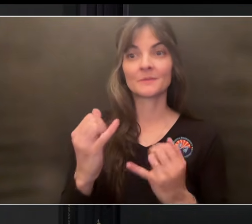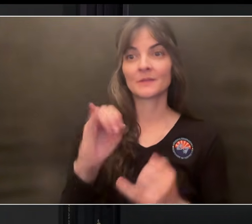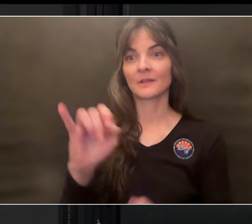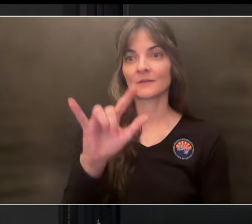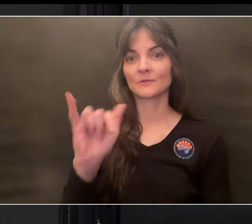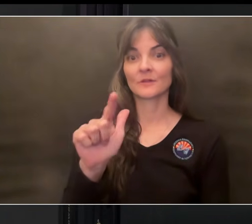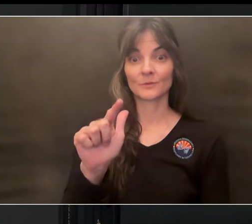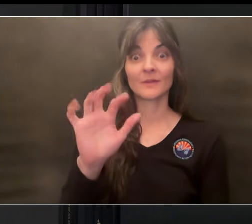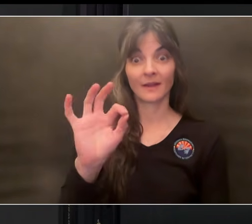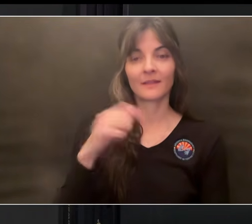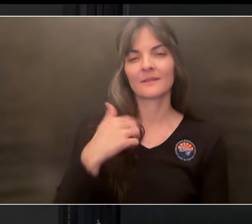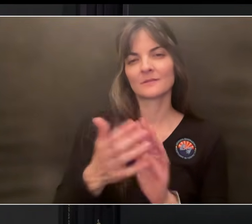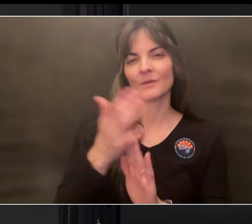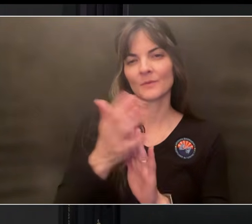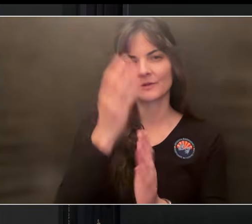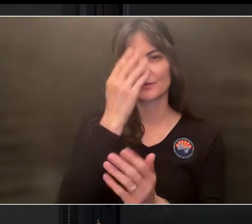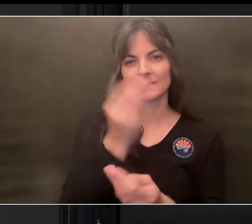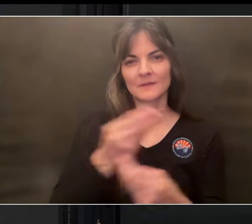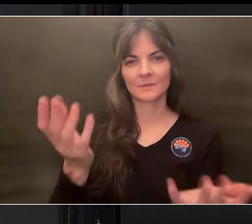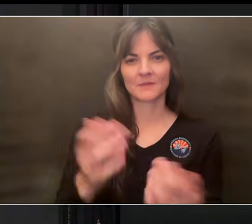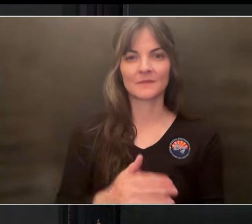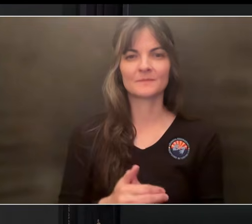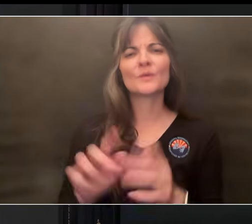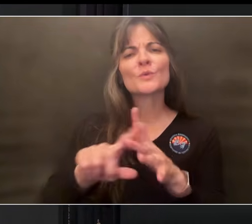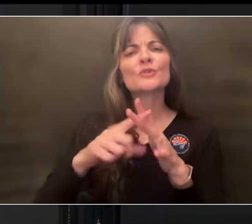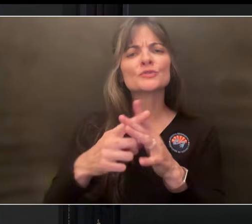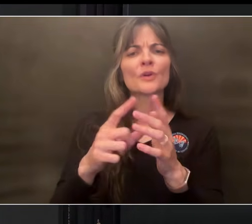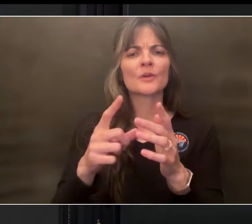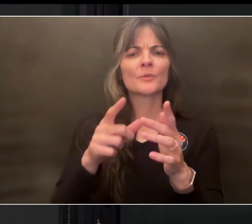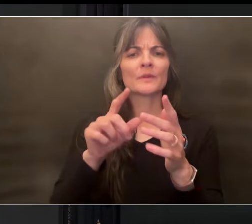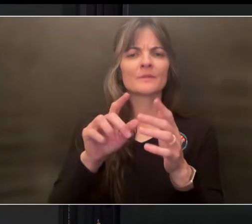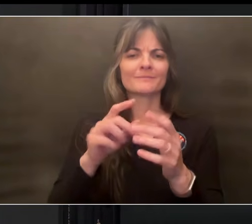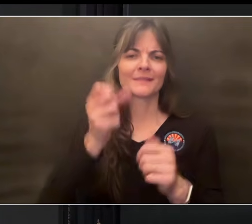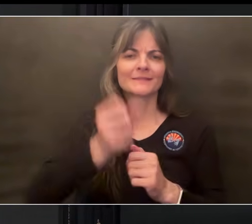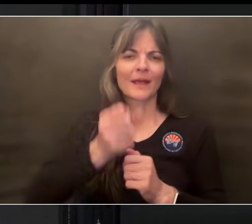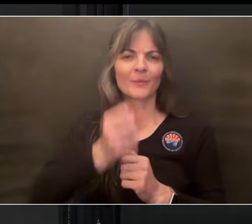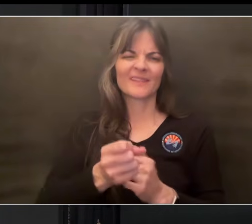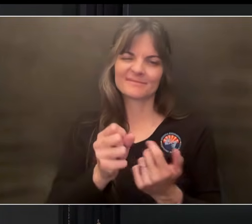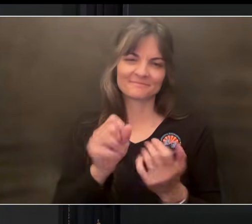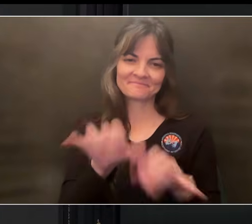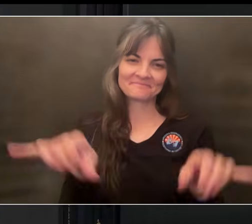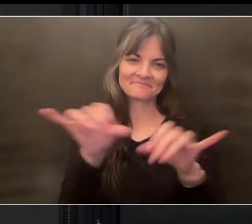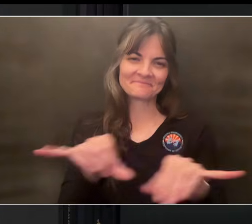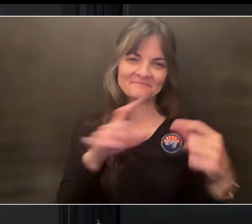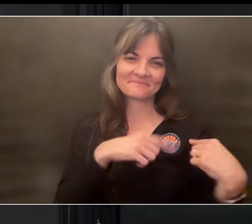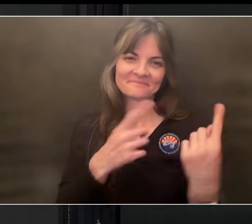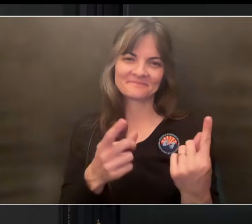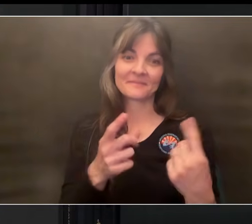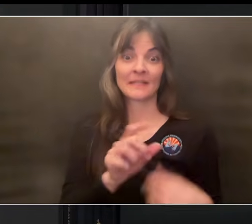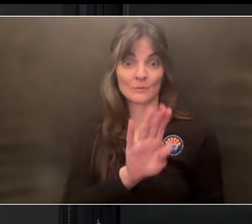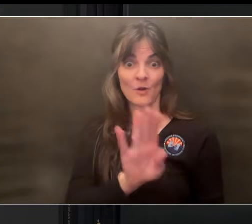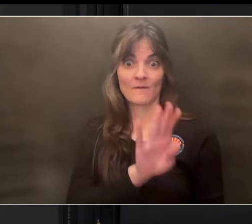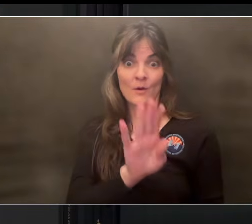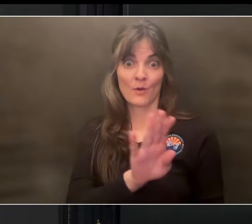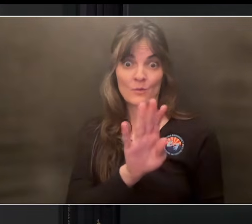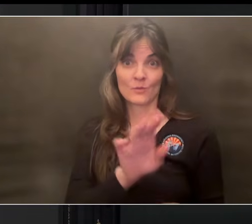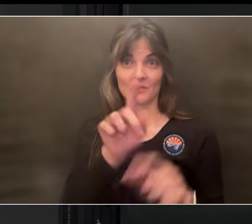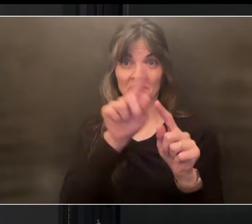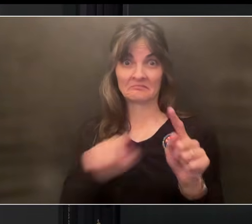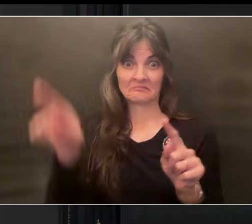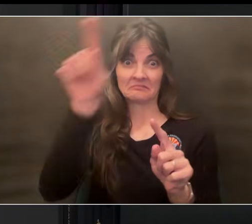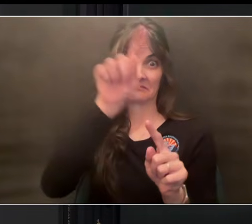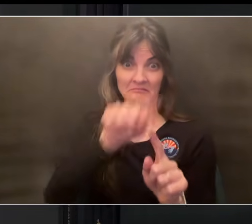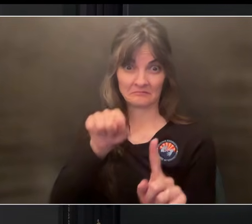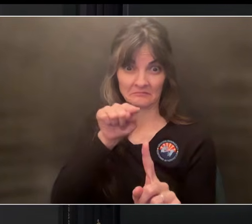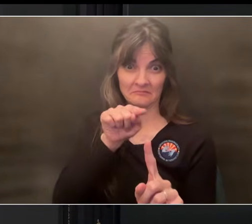Acres Fire. We'll start off on the south end of the fire again, like we always do. Here in Division Bravo, crews were in there